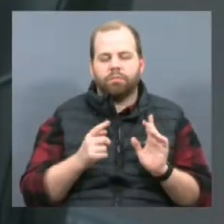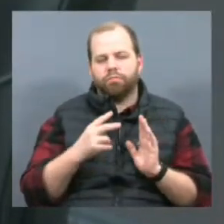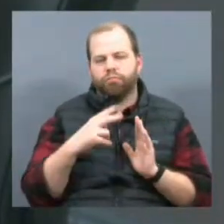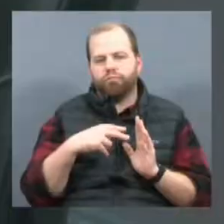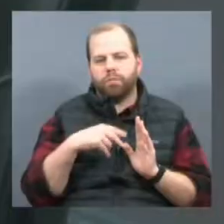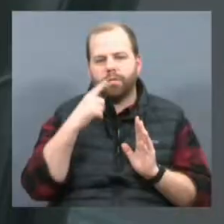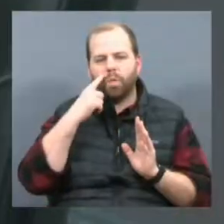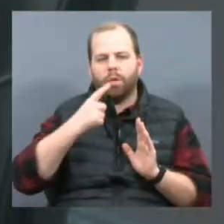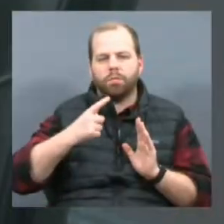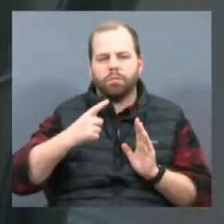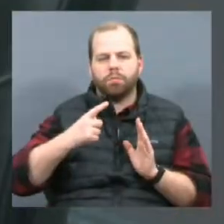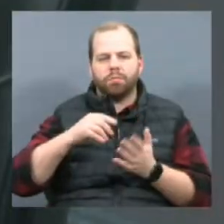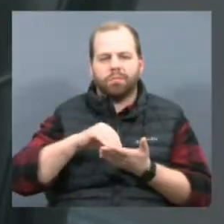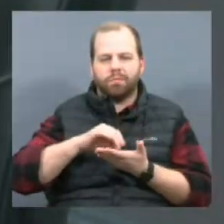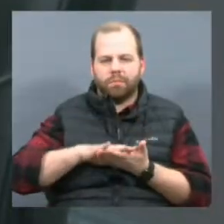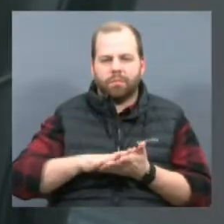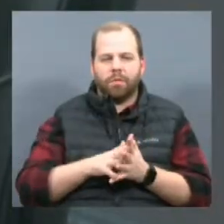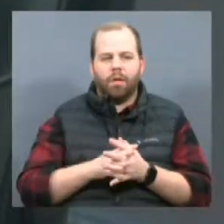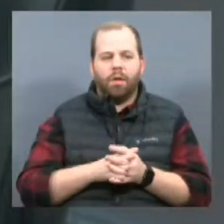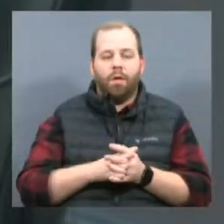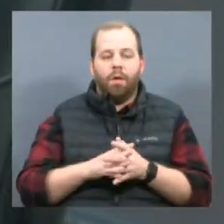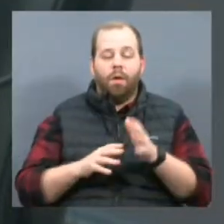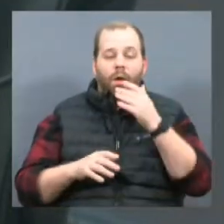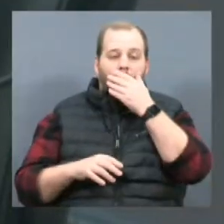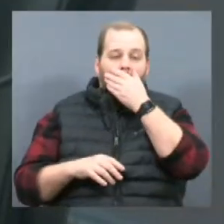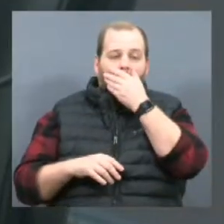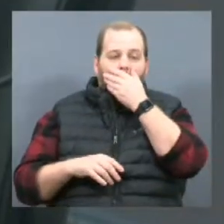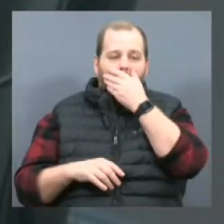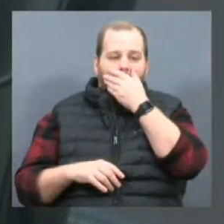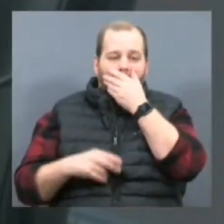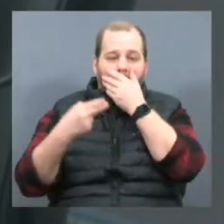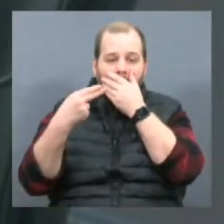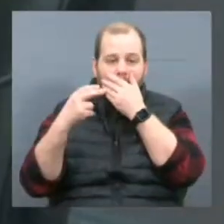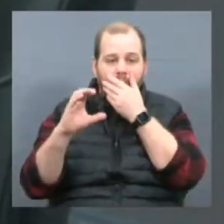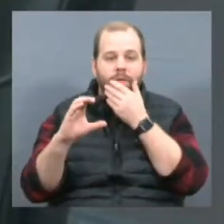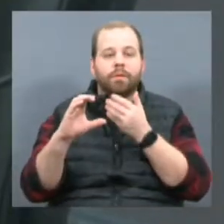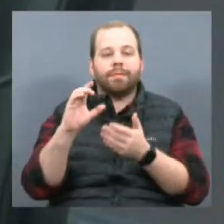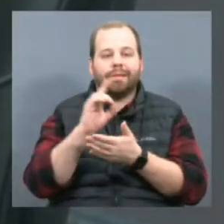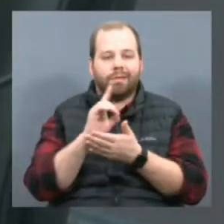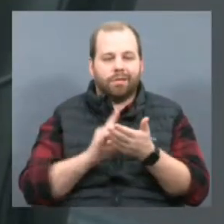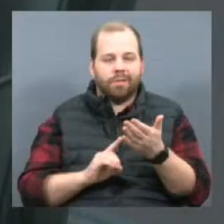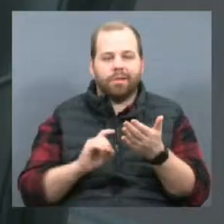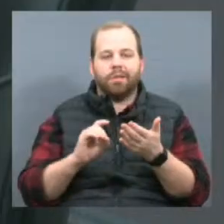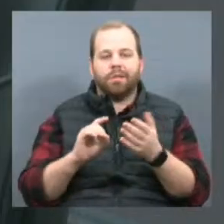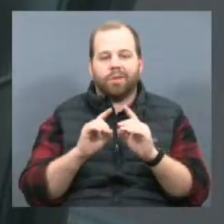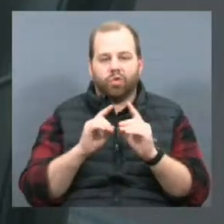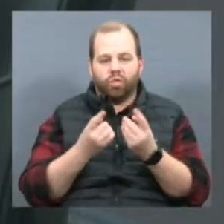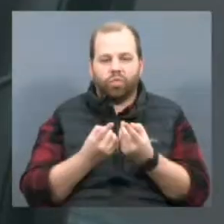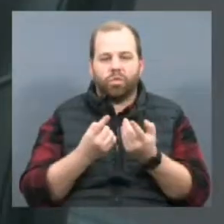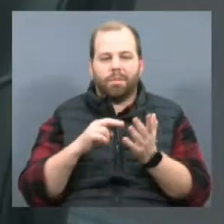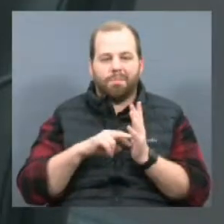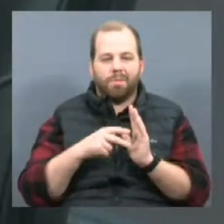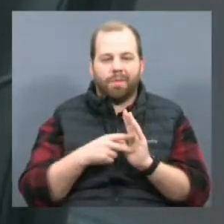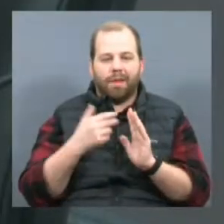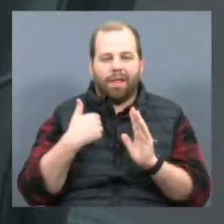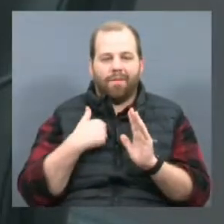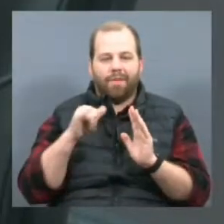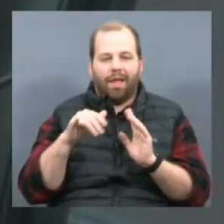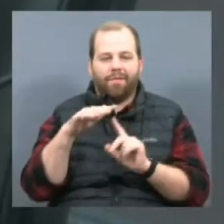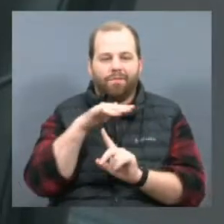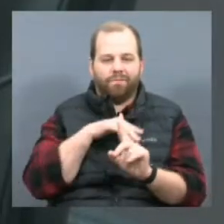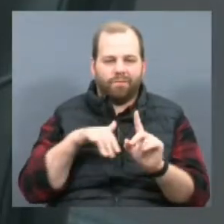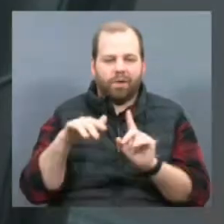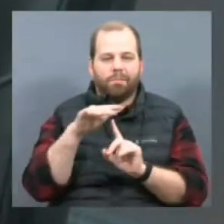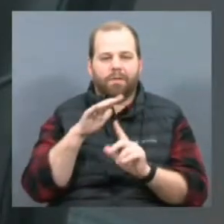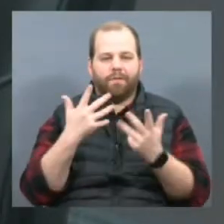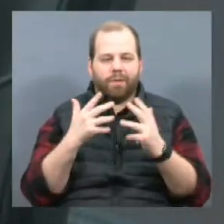for the record. I just want The to make purpose sure. of a Hillcrest Design Overlay District is to help maintain the built environment in a